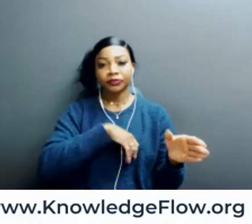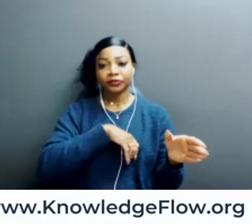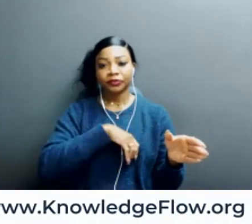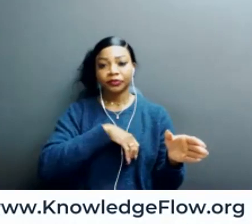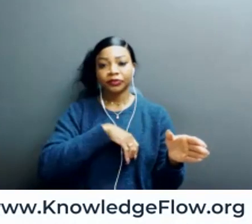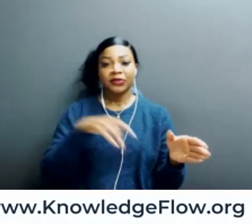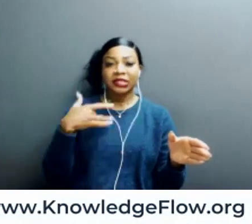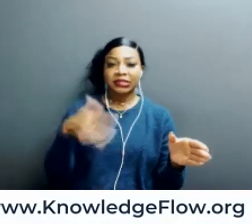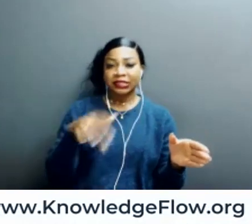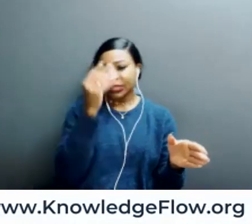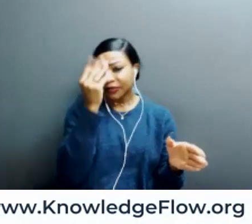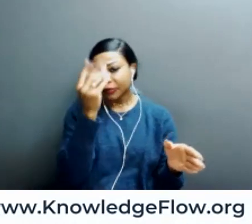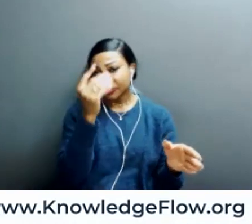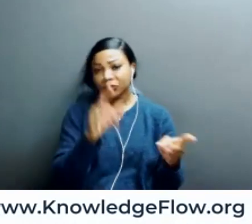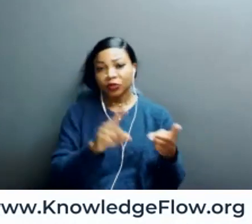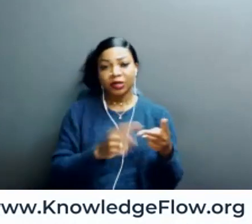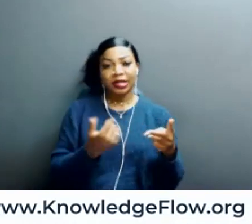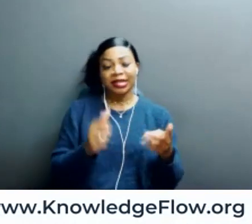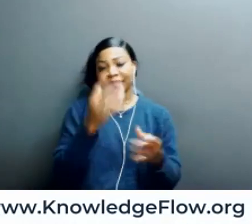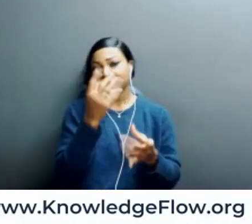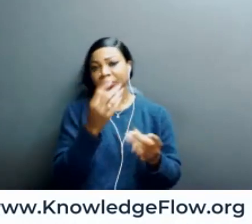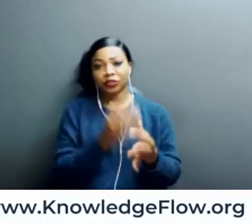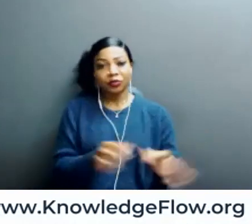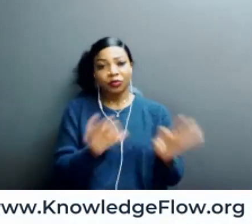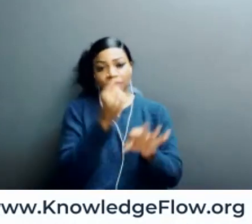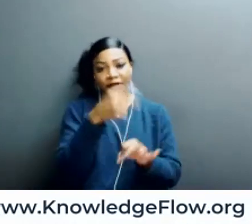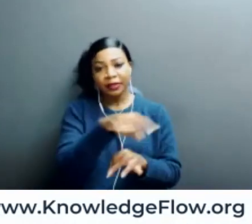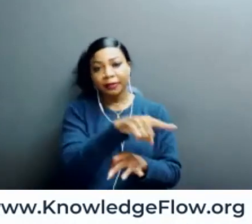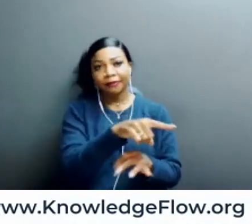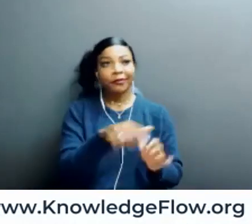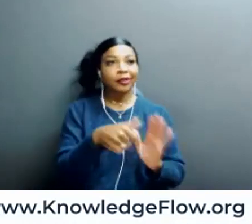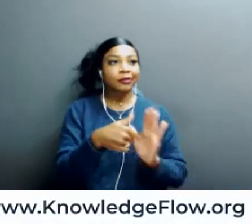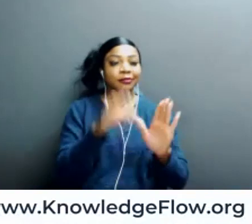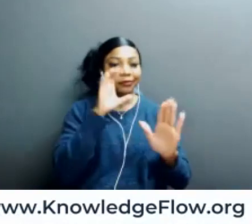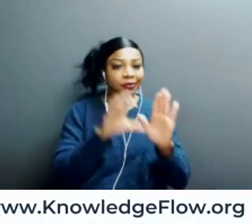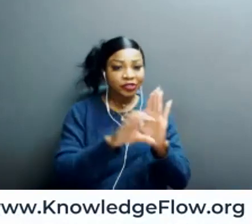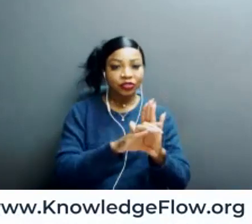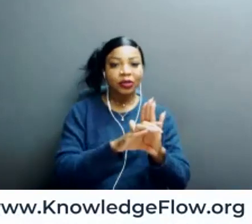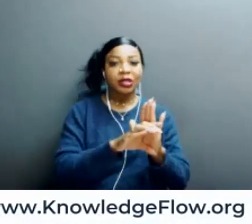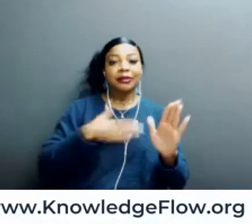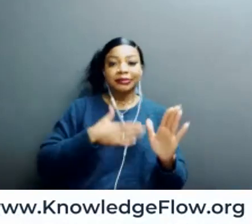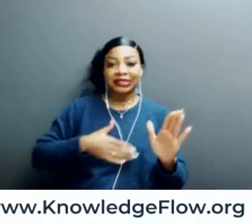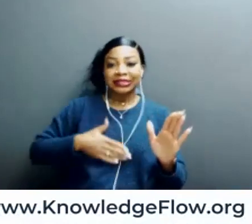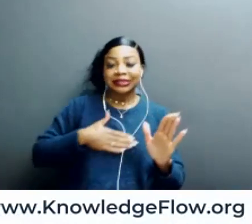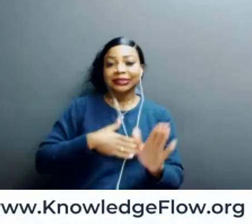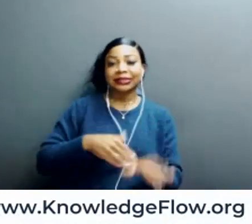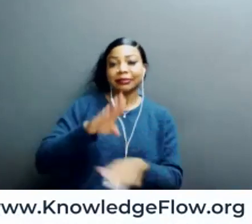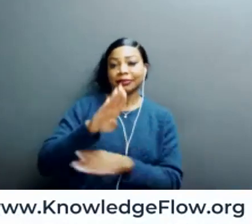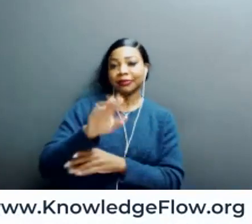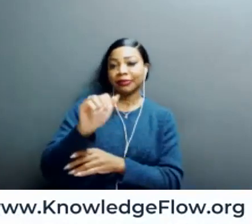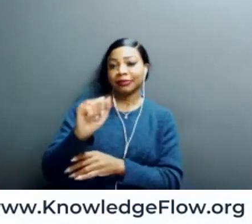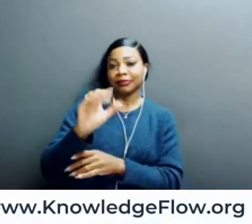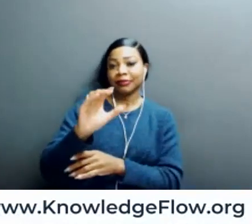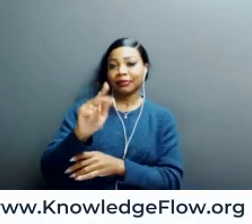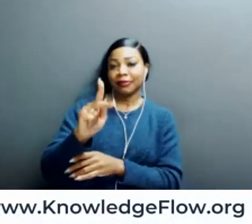sensitive data or data that's important to them like photos and mementos is Backup backup all of your systems and windows and